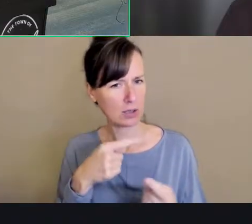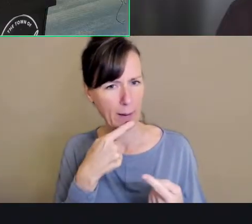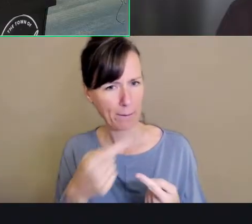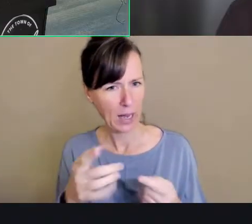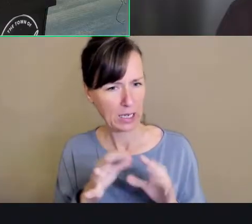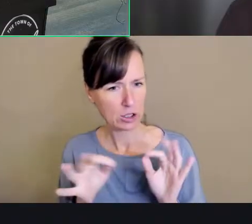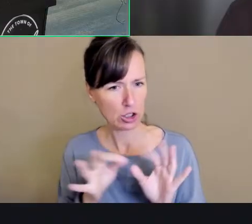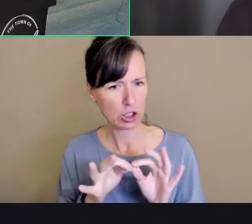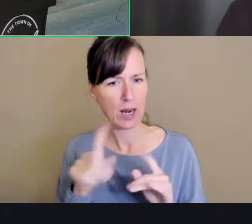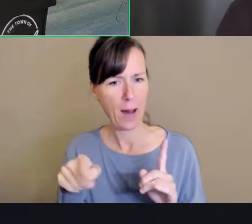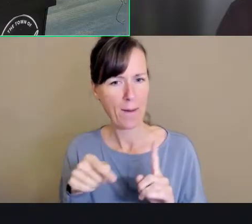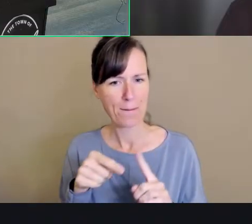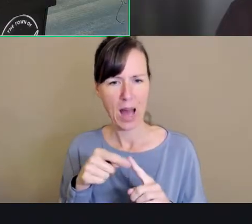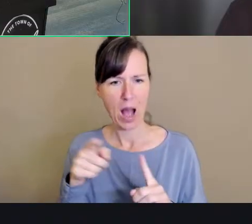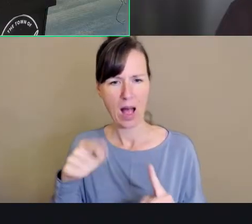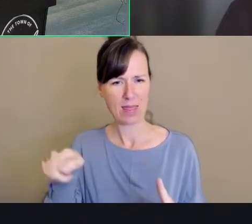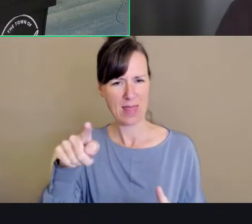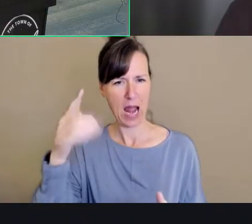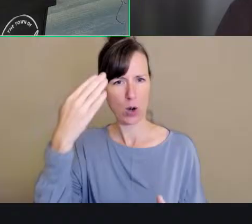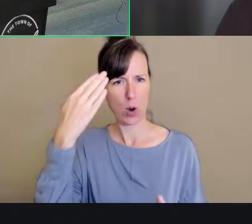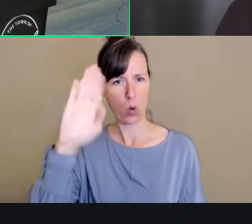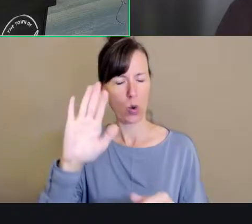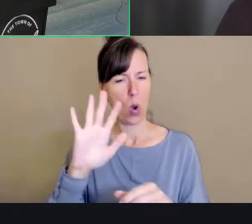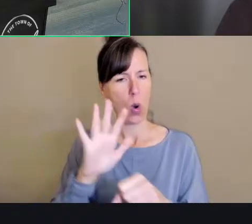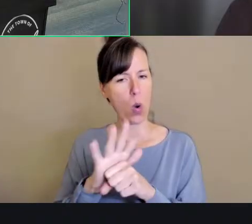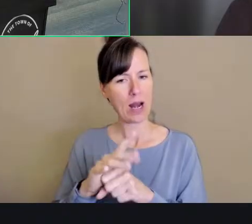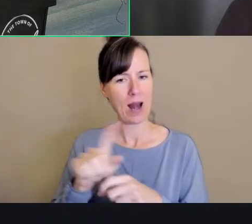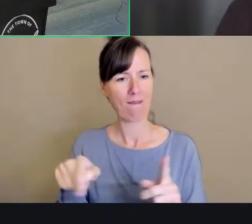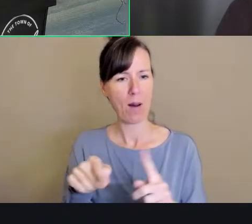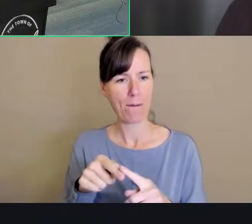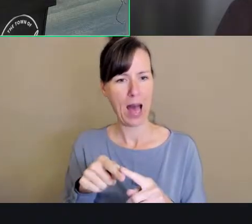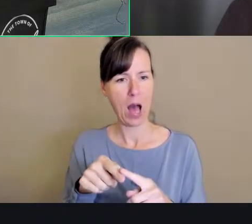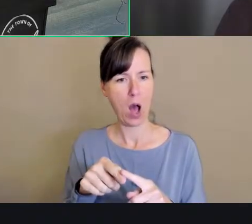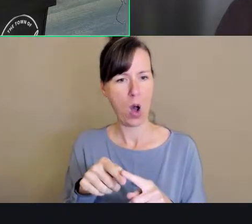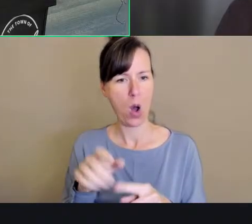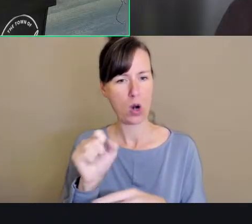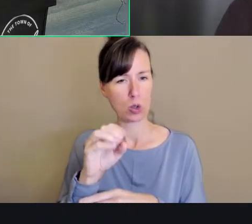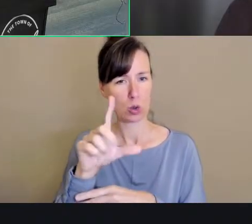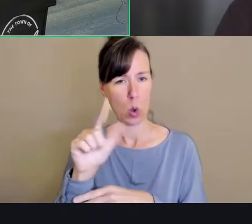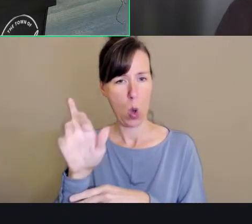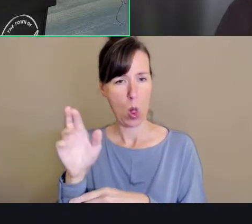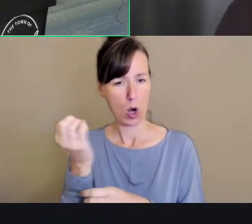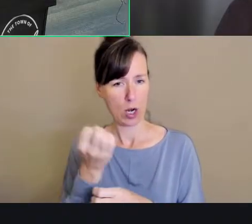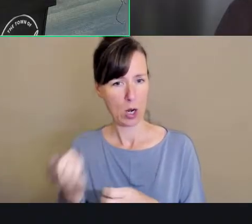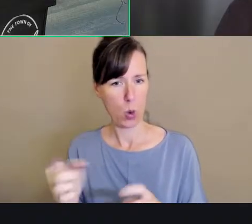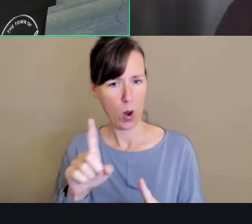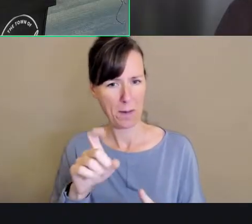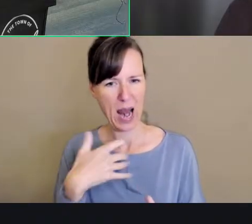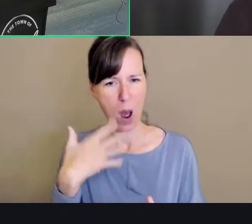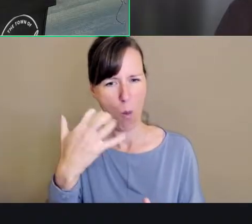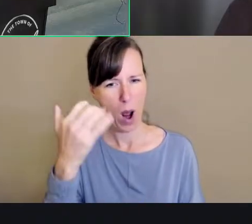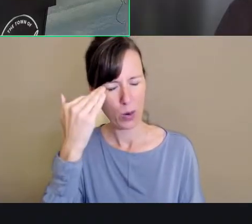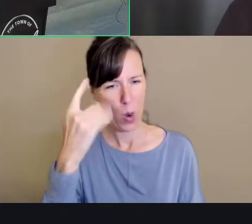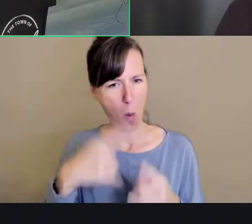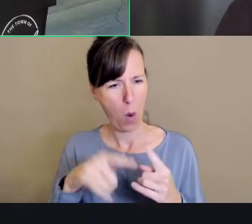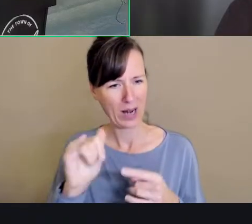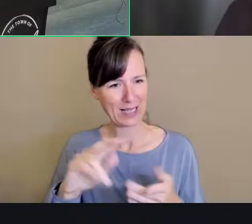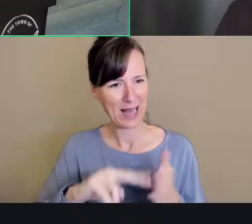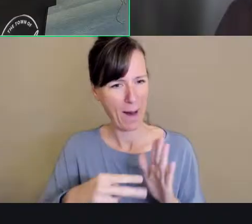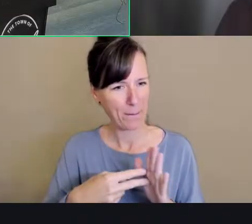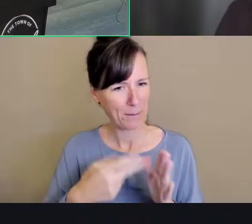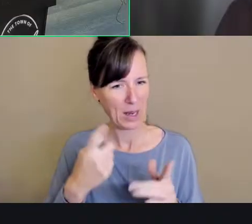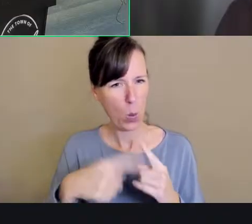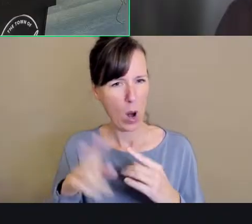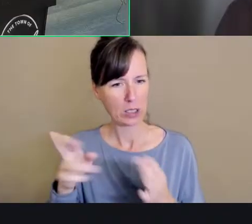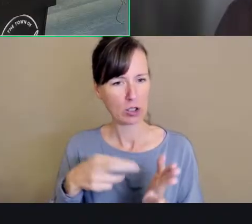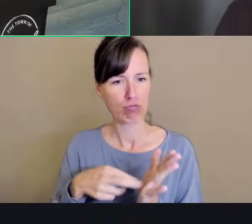that referencing? I mean, it would have been ideal to have had a solar roof, and there was some money available, $50,000, to try to bring that in